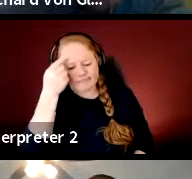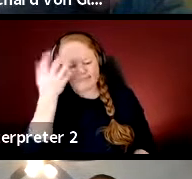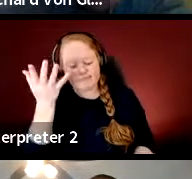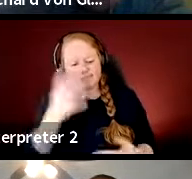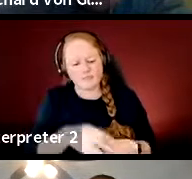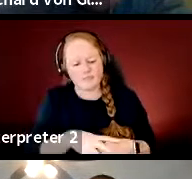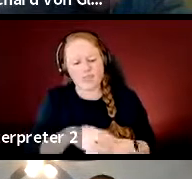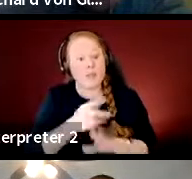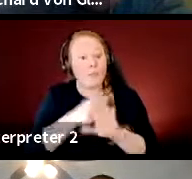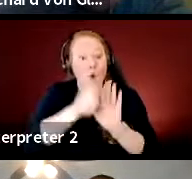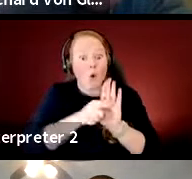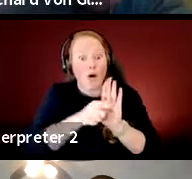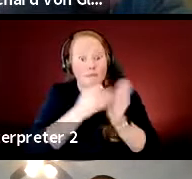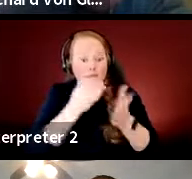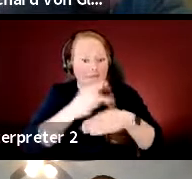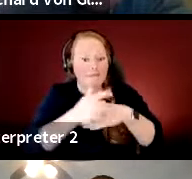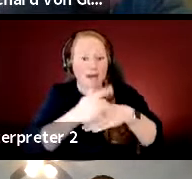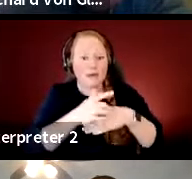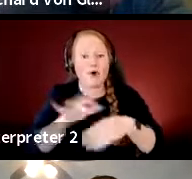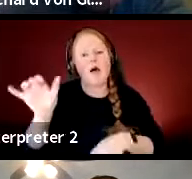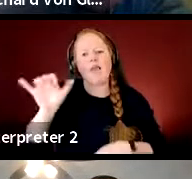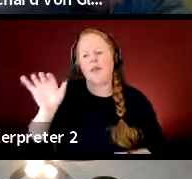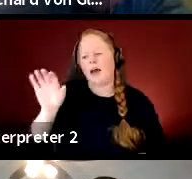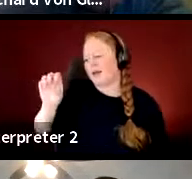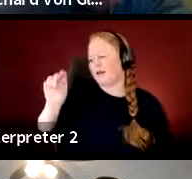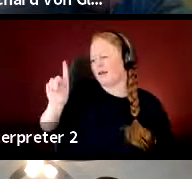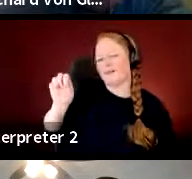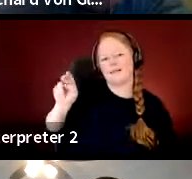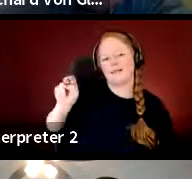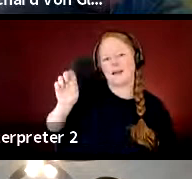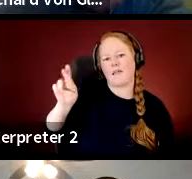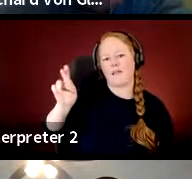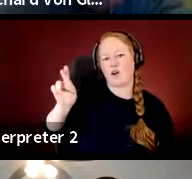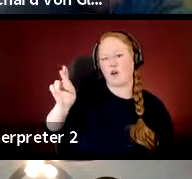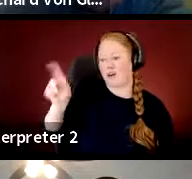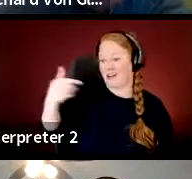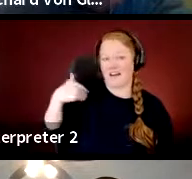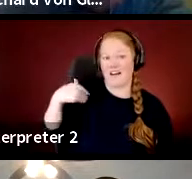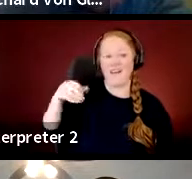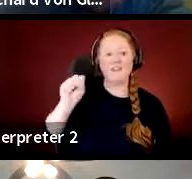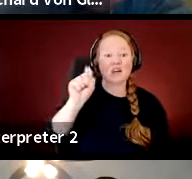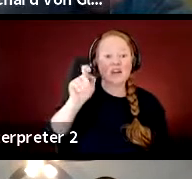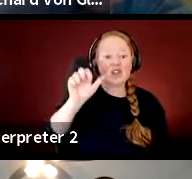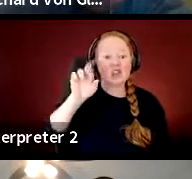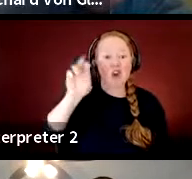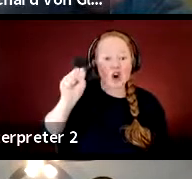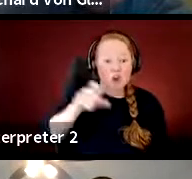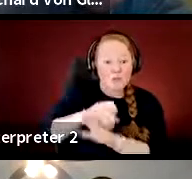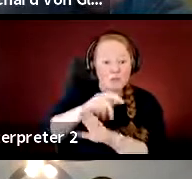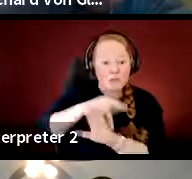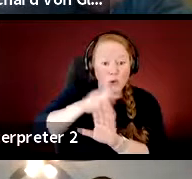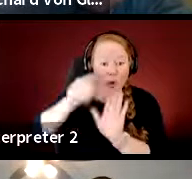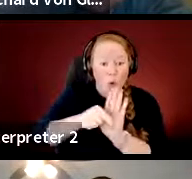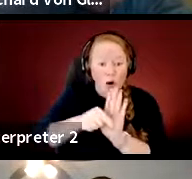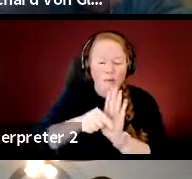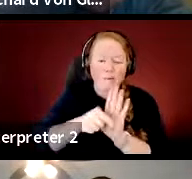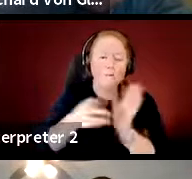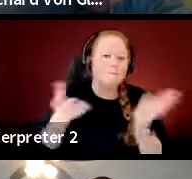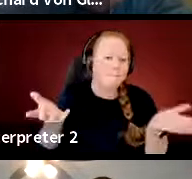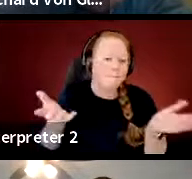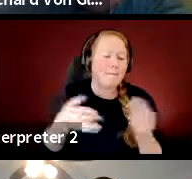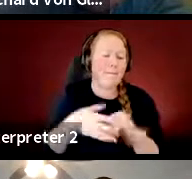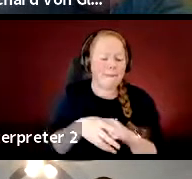programs that are out there, like in Denver, the STARS program or the CAHOOTS program in Eugene, Oregon, places like that.